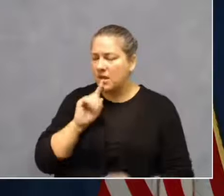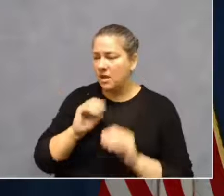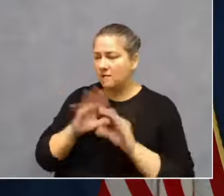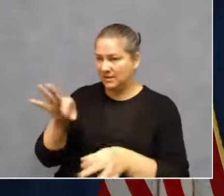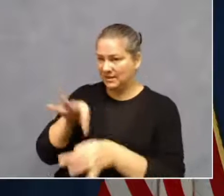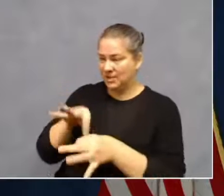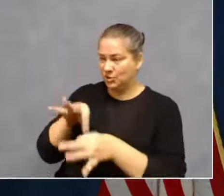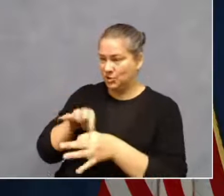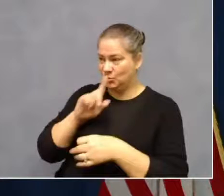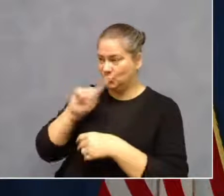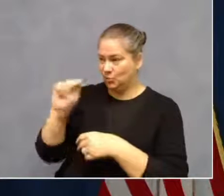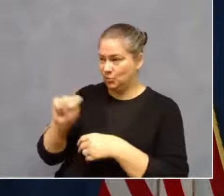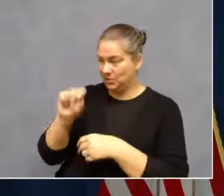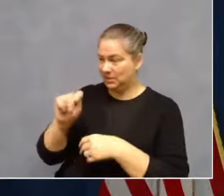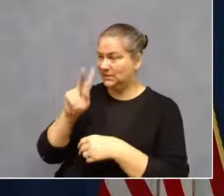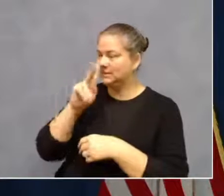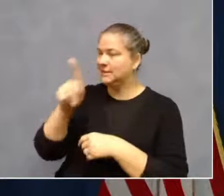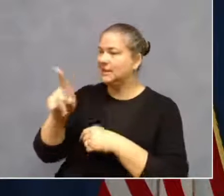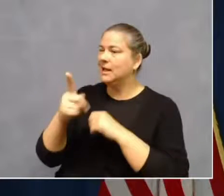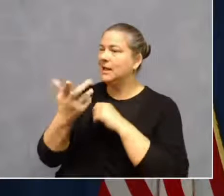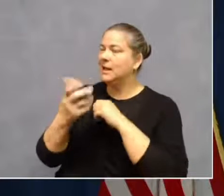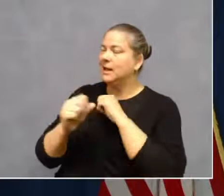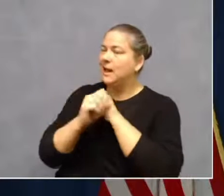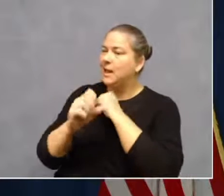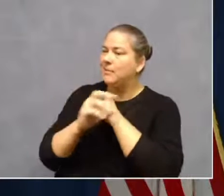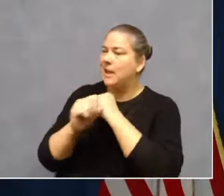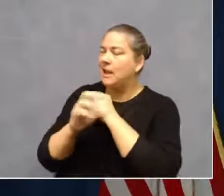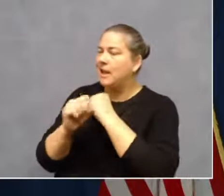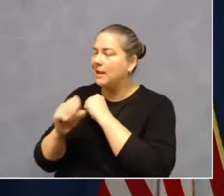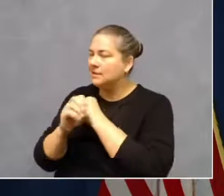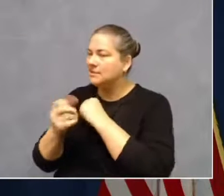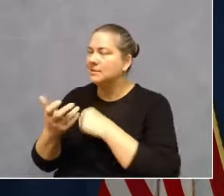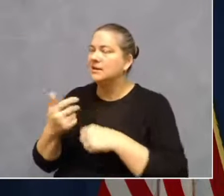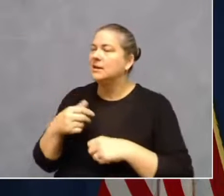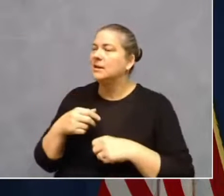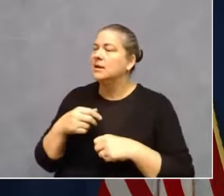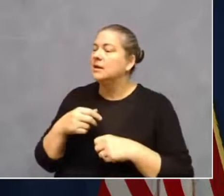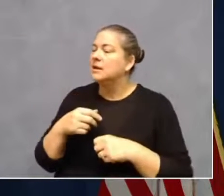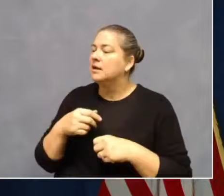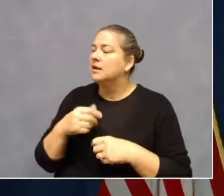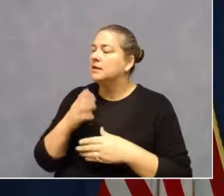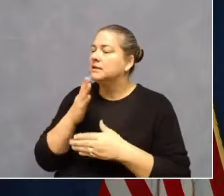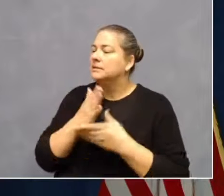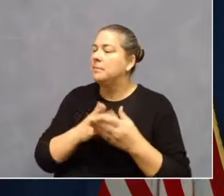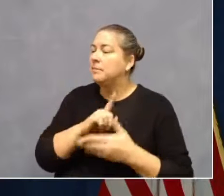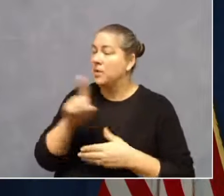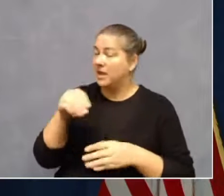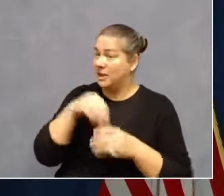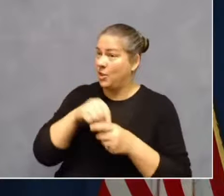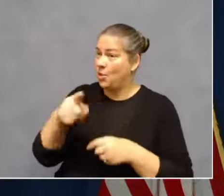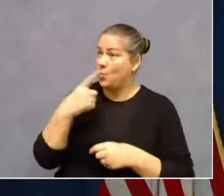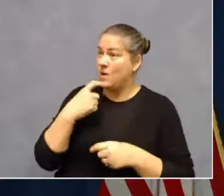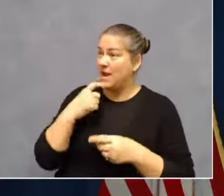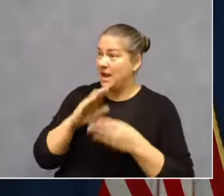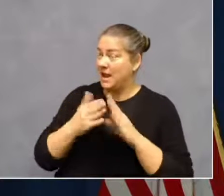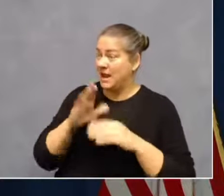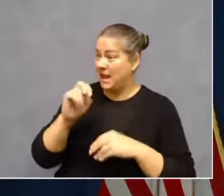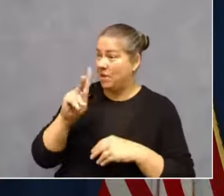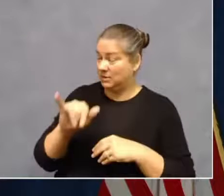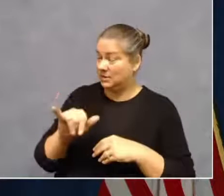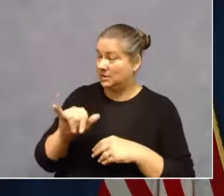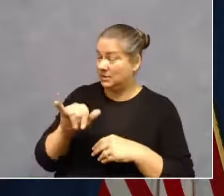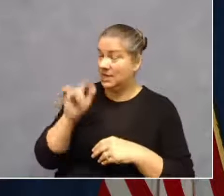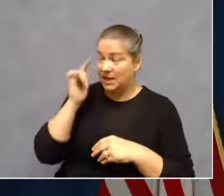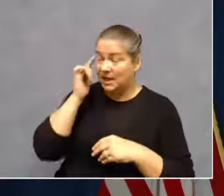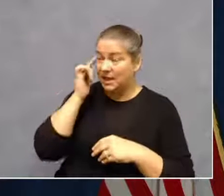seeing campaigns make their final push. Many times in some of these red counties where the recommendation is that you don't gather at